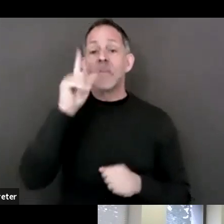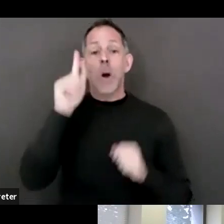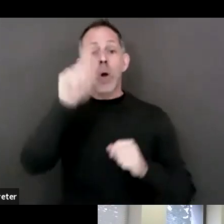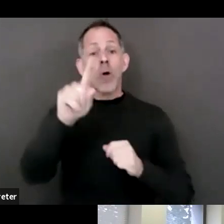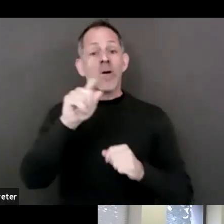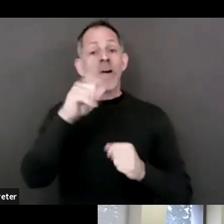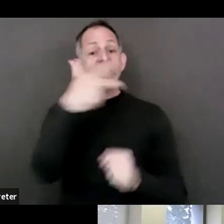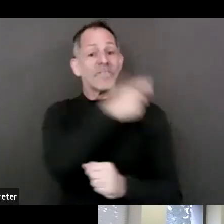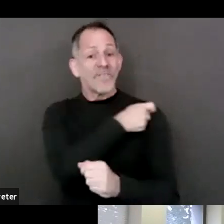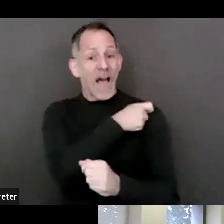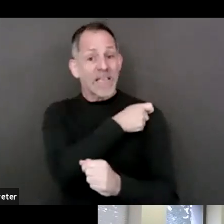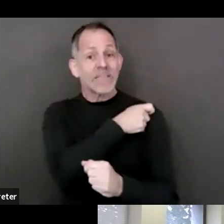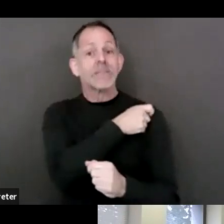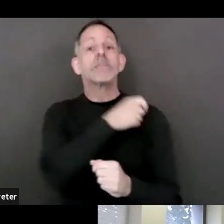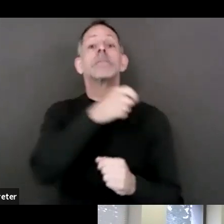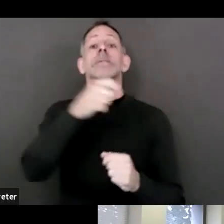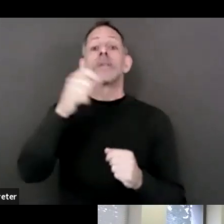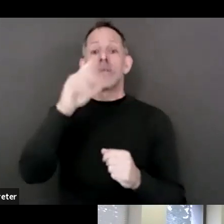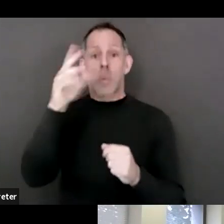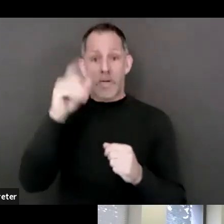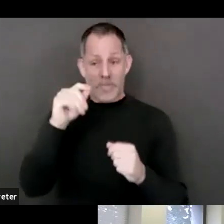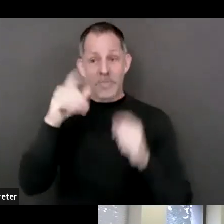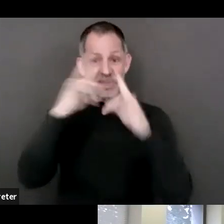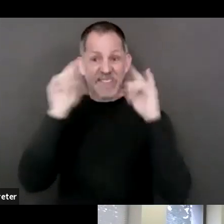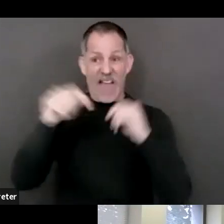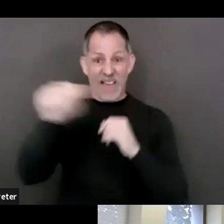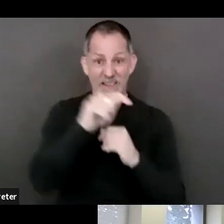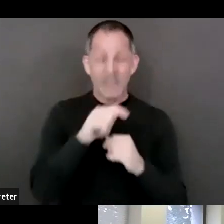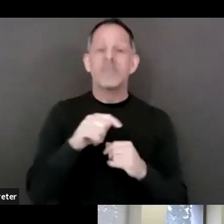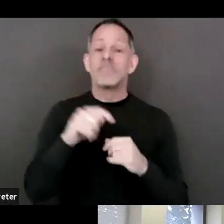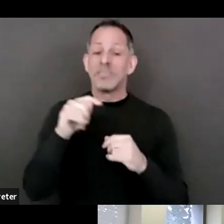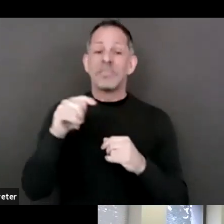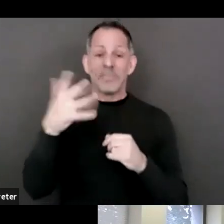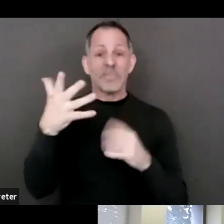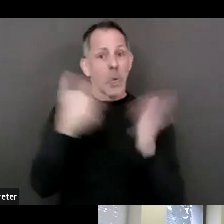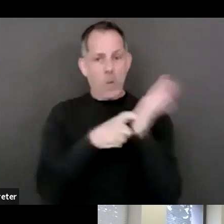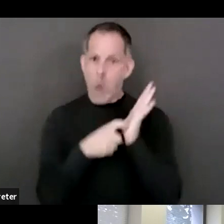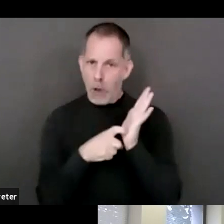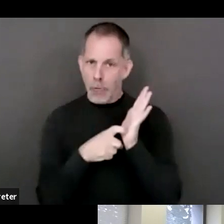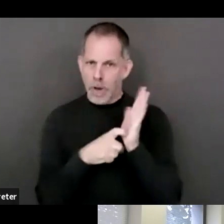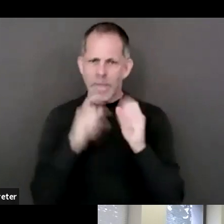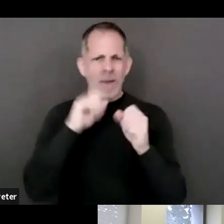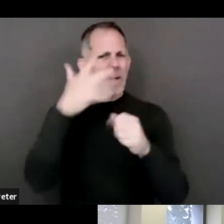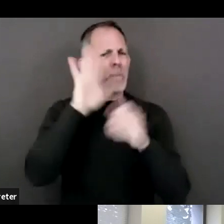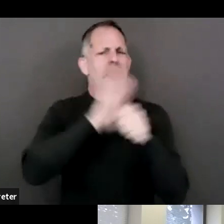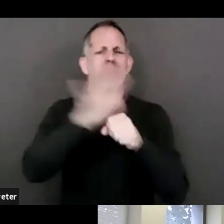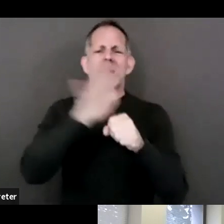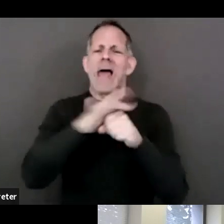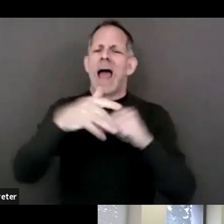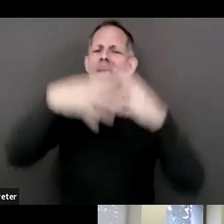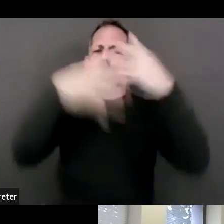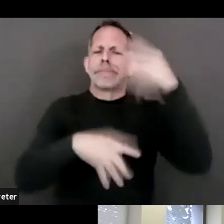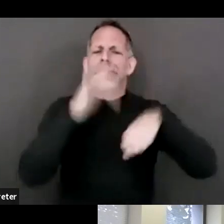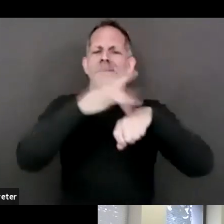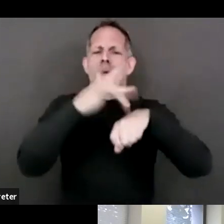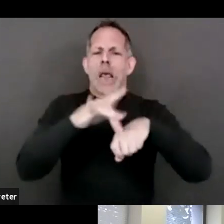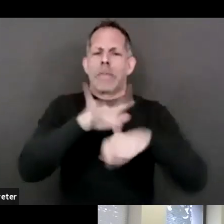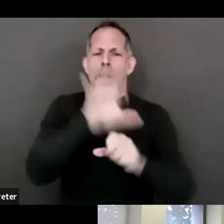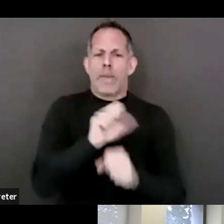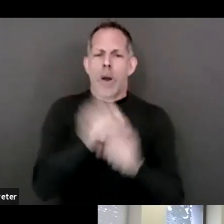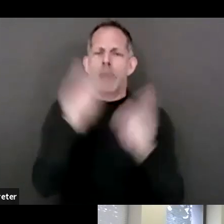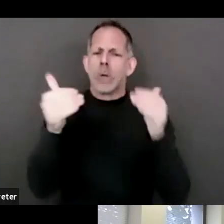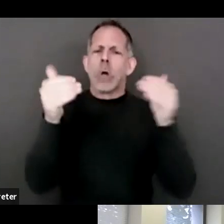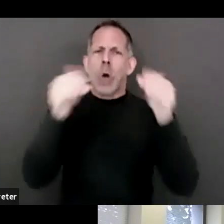to reiterate what both Executive Summers and Dr. Spitters have said. Please make an appointment. We can't encourage you